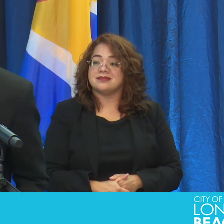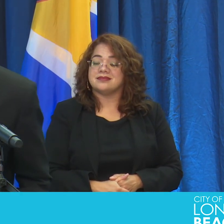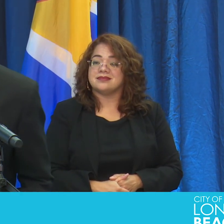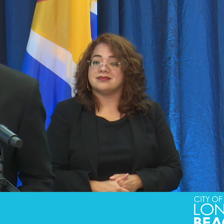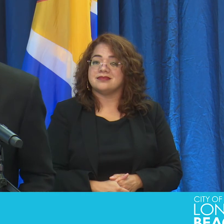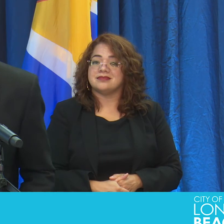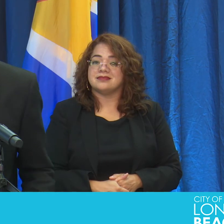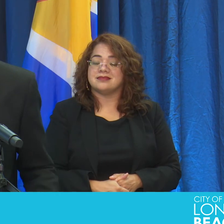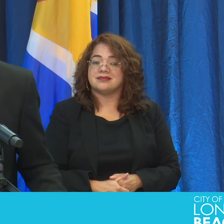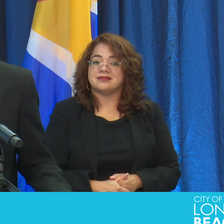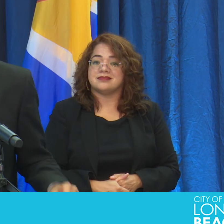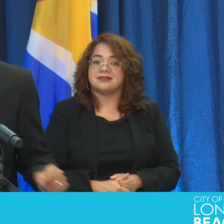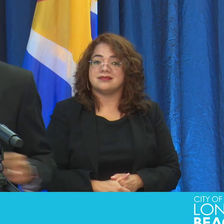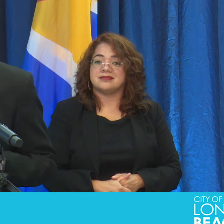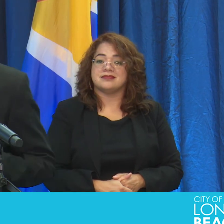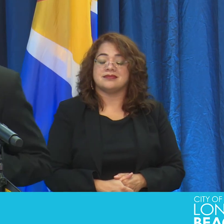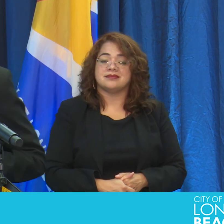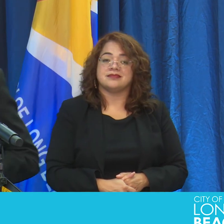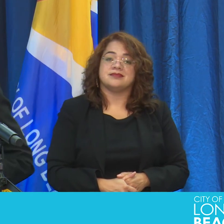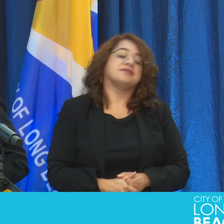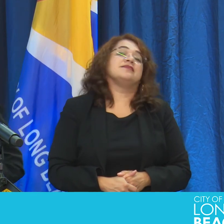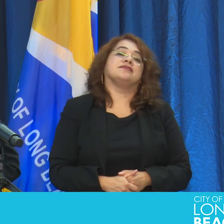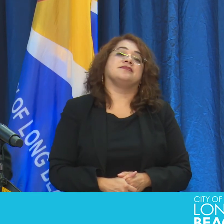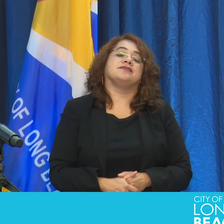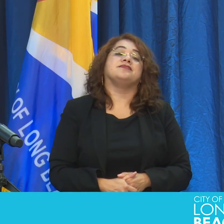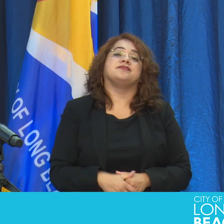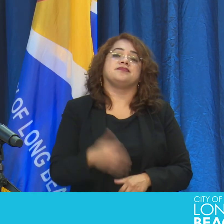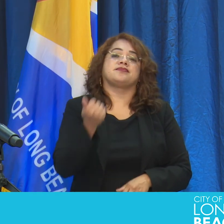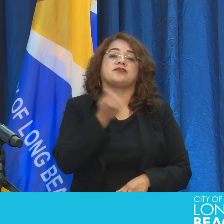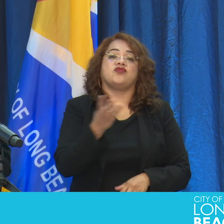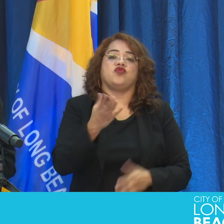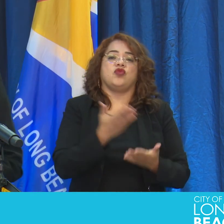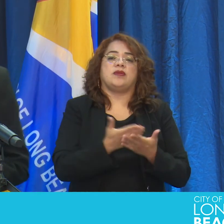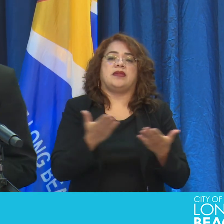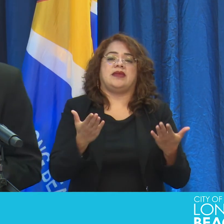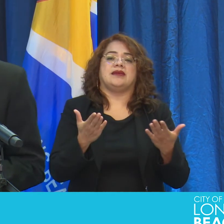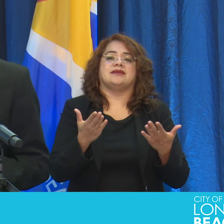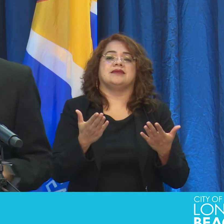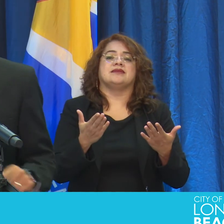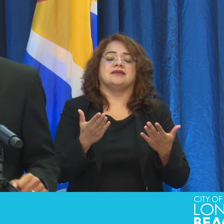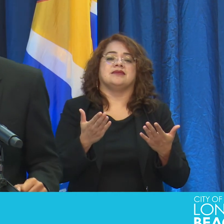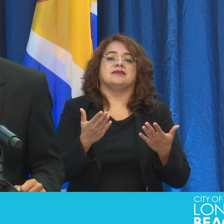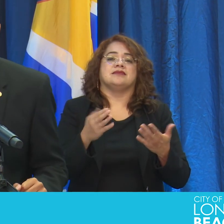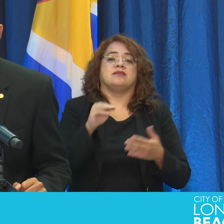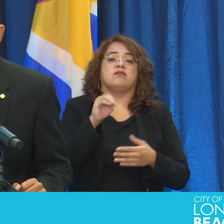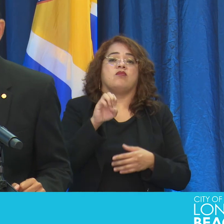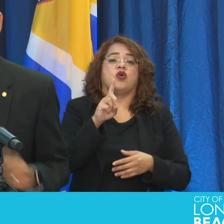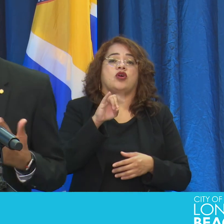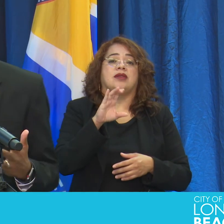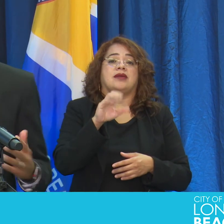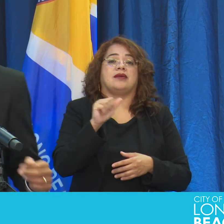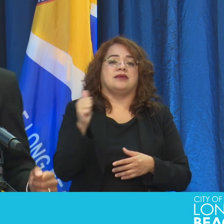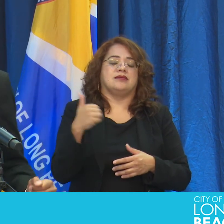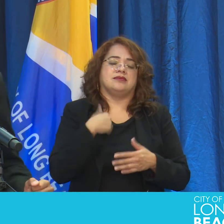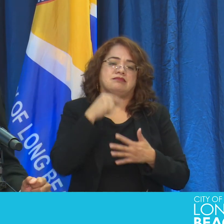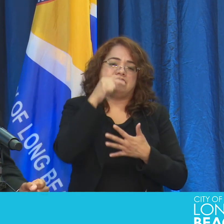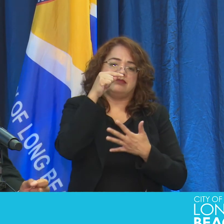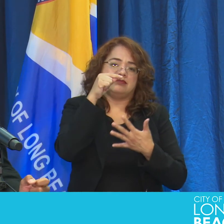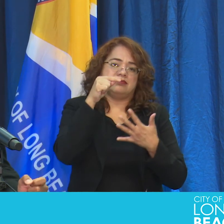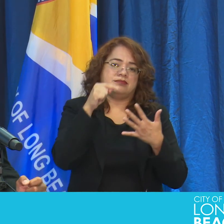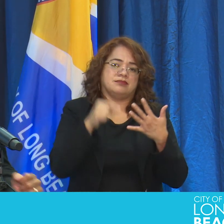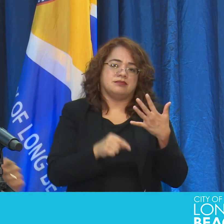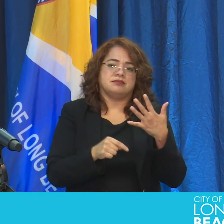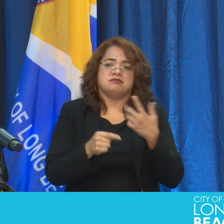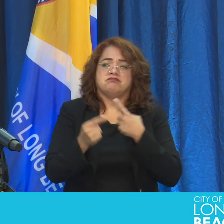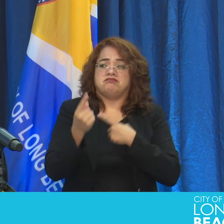Thank you. And I want to just touch on a few things, and then we're going to answer some questions. And Mr. Modica has a lot of details, of course, if there's detailed